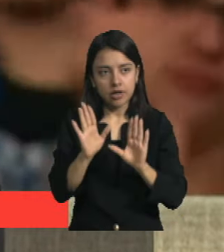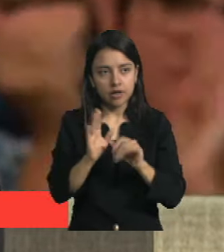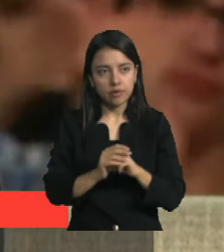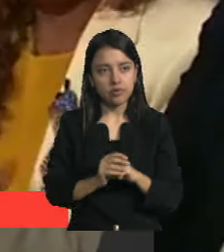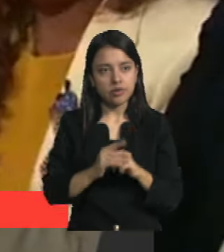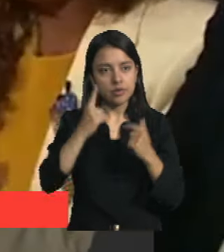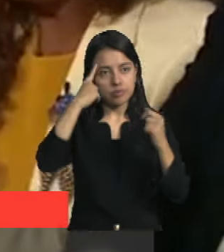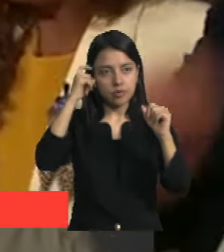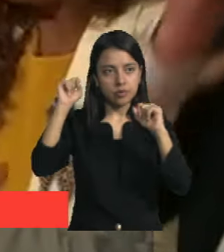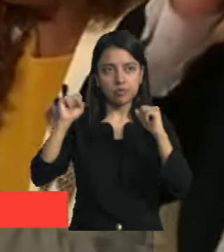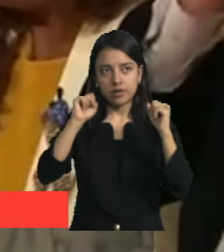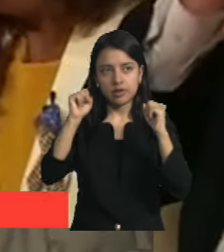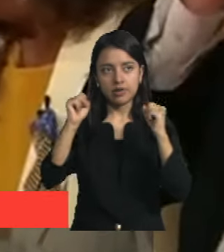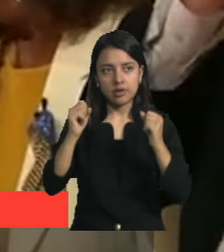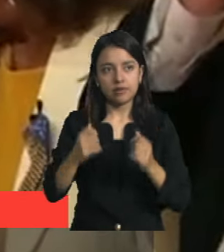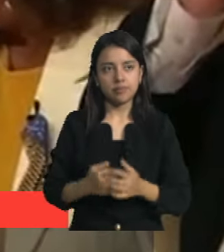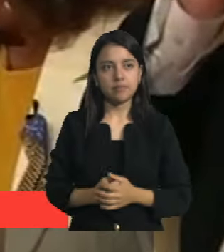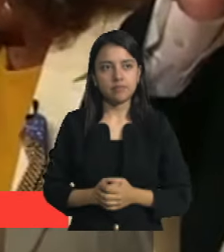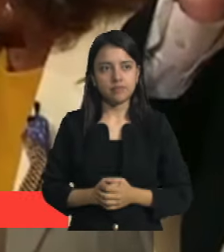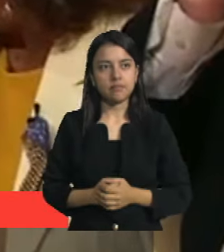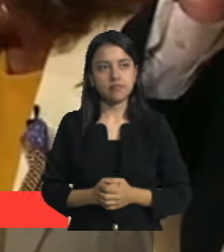laws.